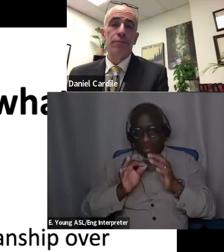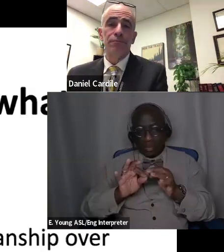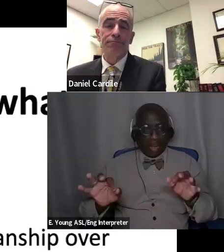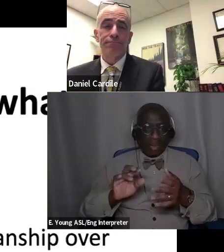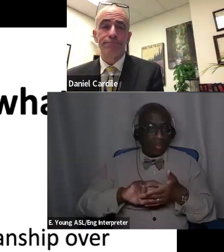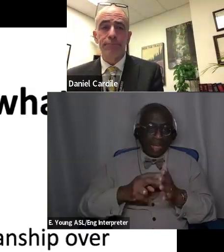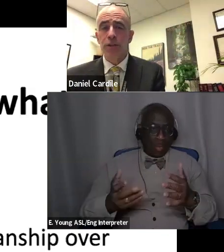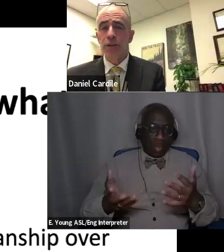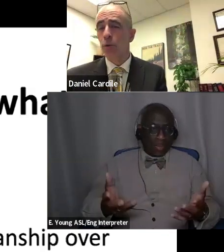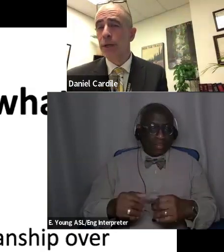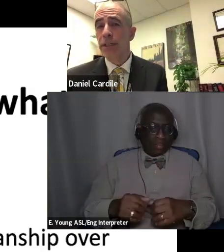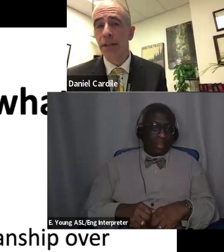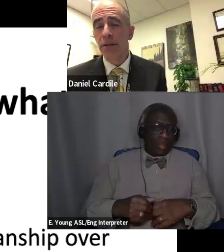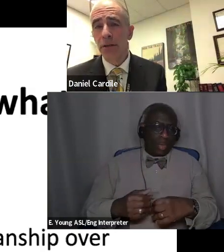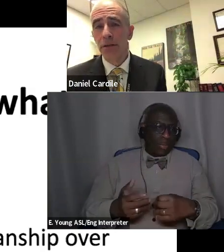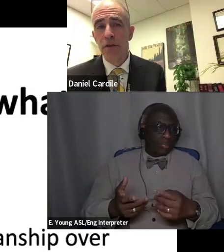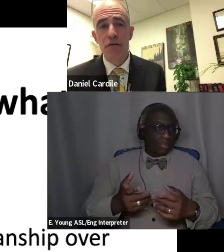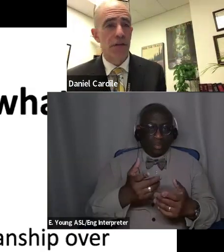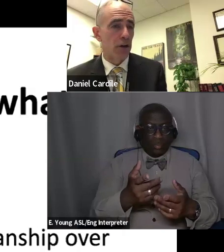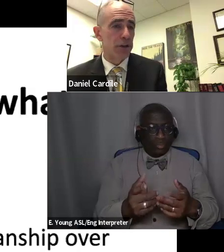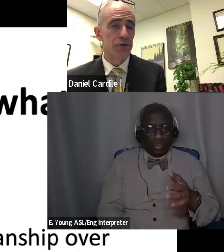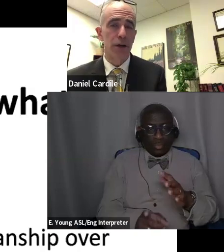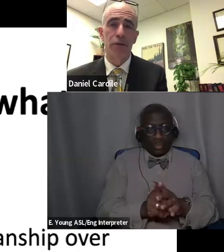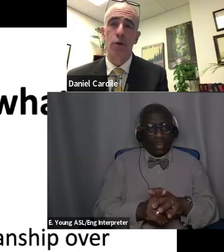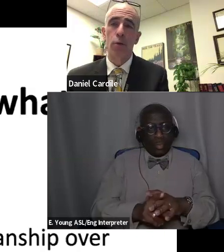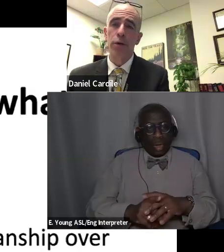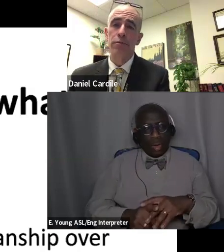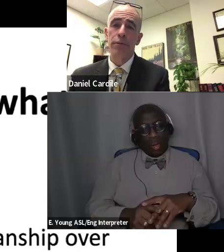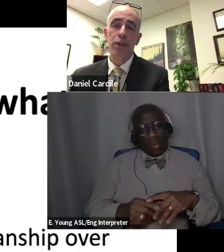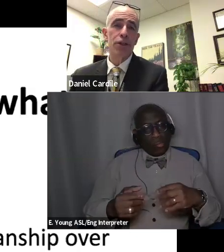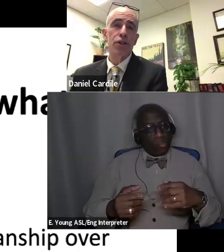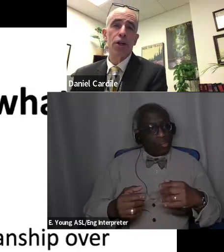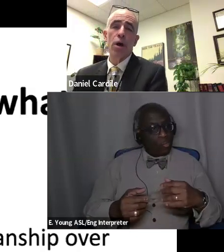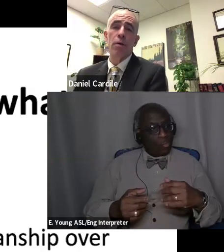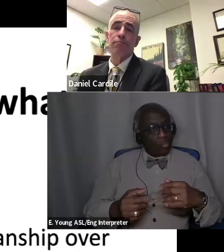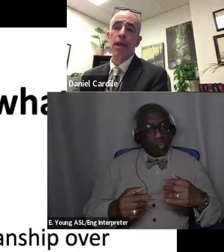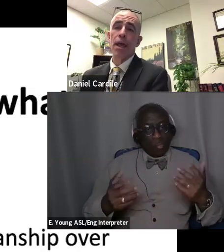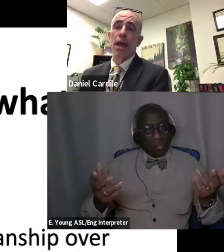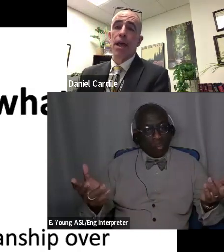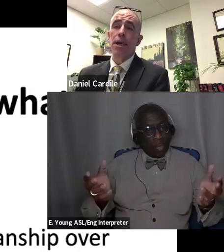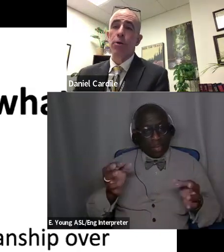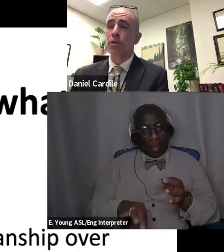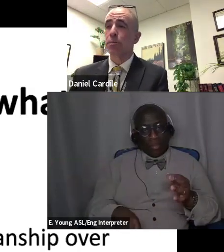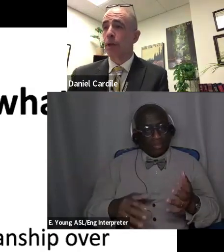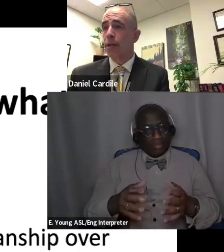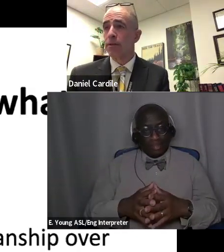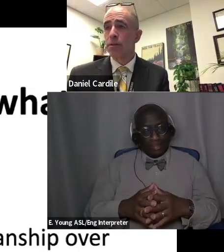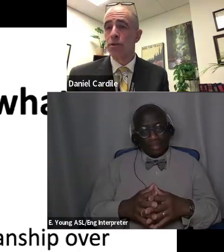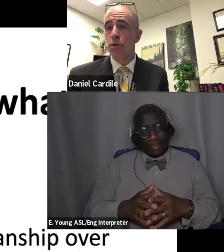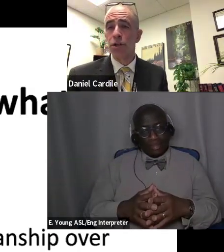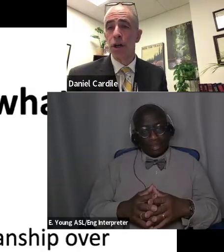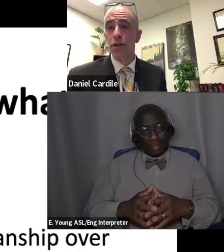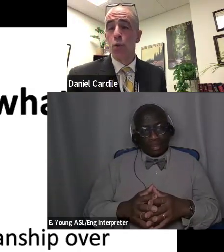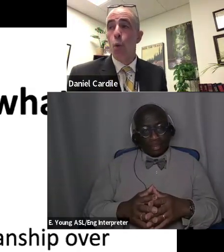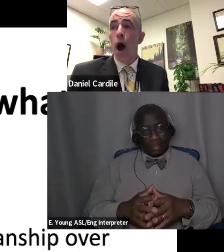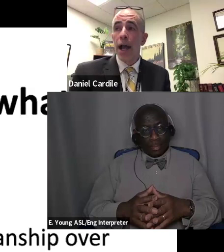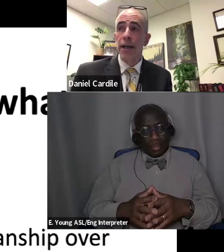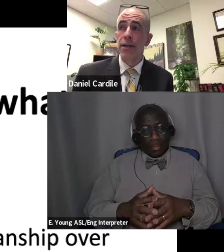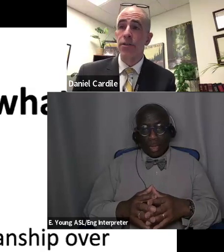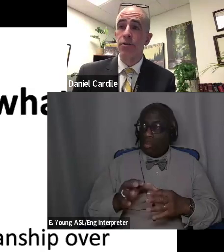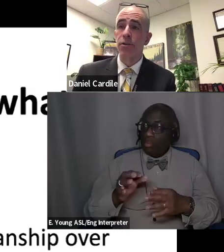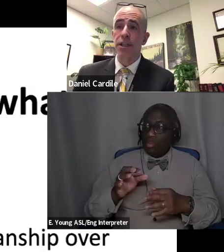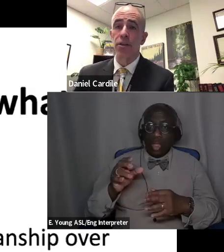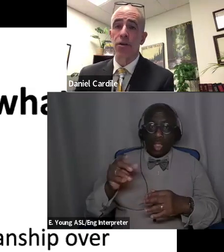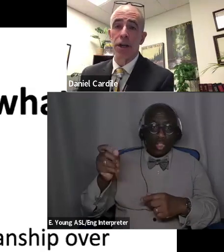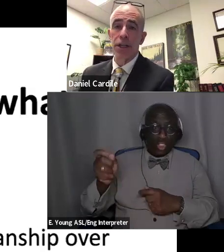do? No big deal. Fairly straightforward. You just show up and you explain to the judge why